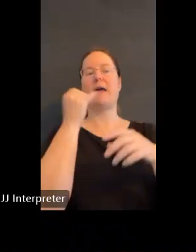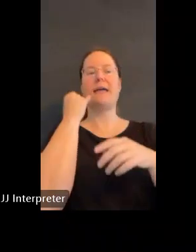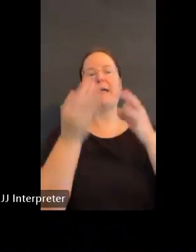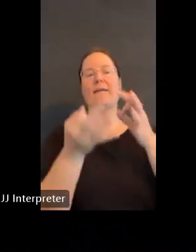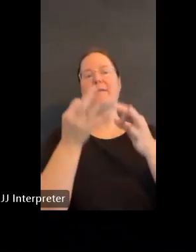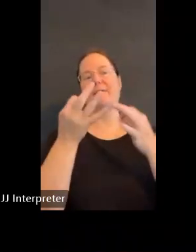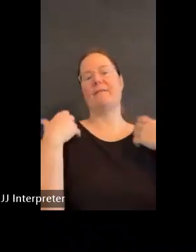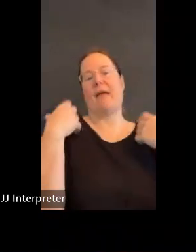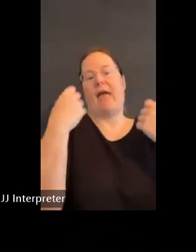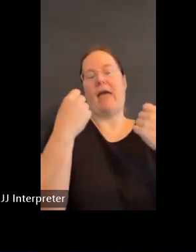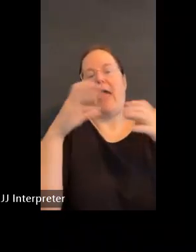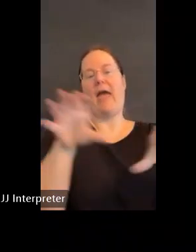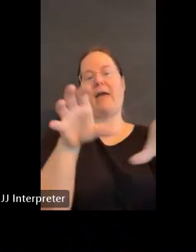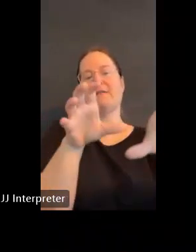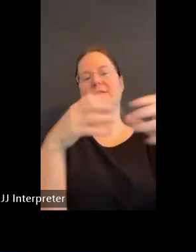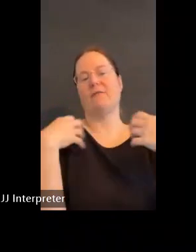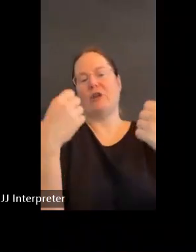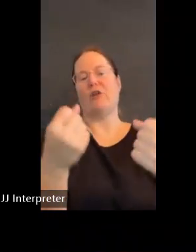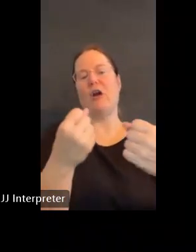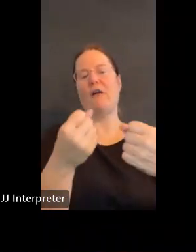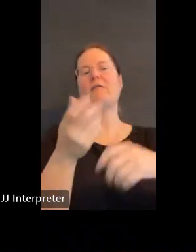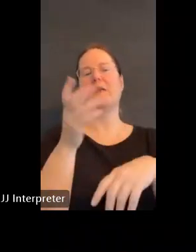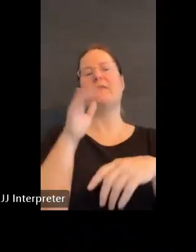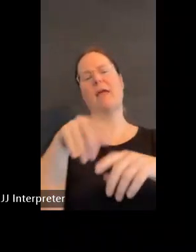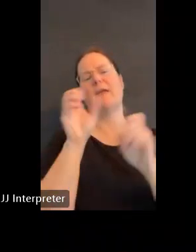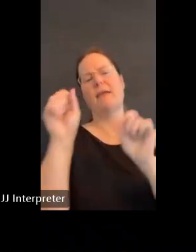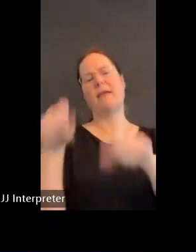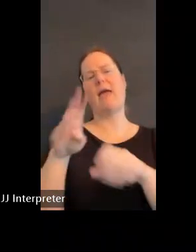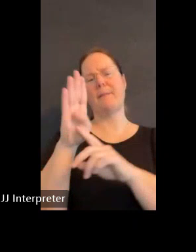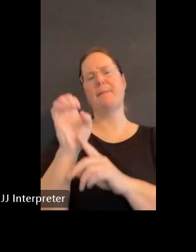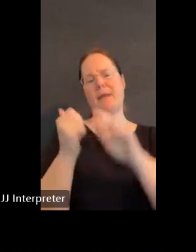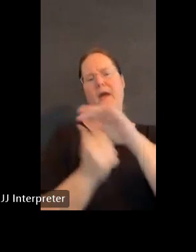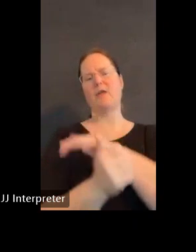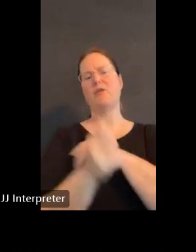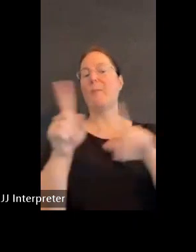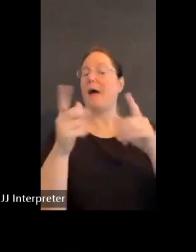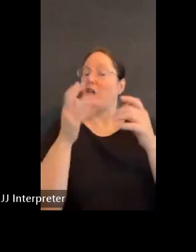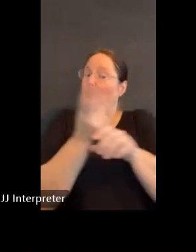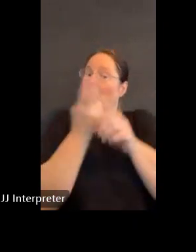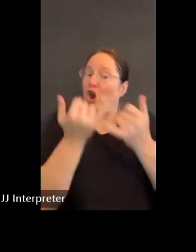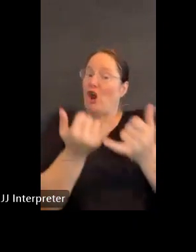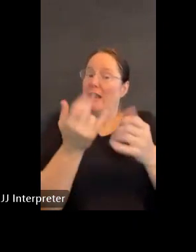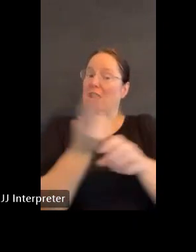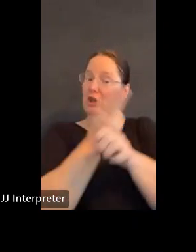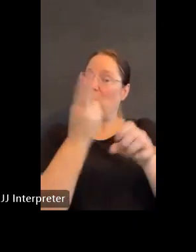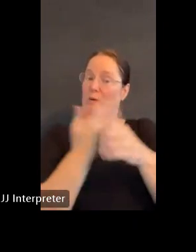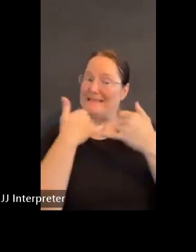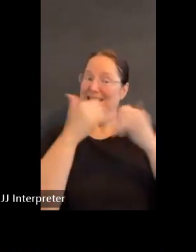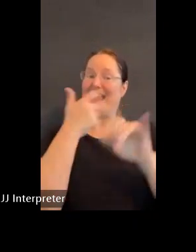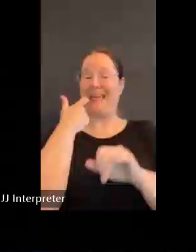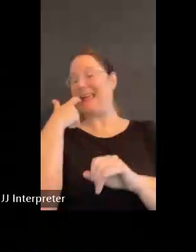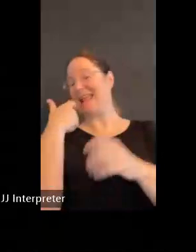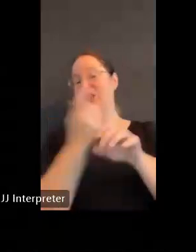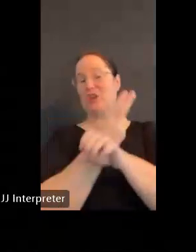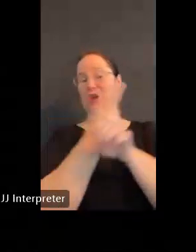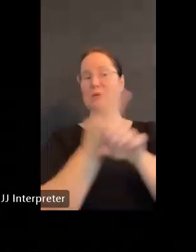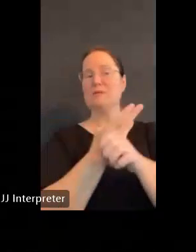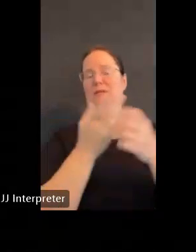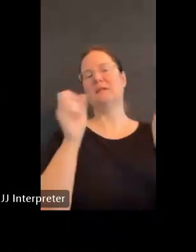under disability-related protection. But folks who are currently using controlled substances or illegal drugs would be